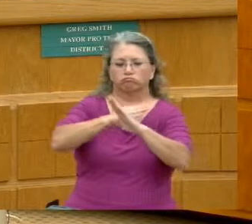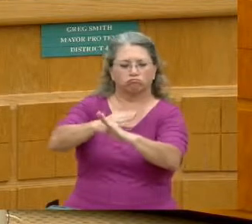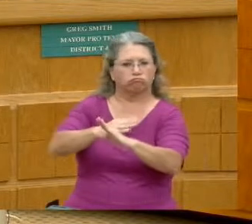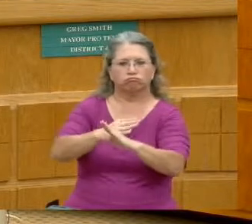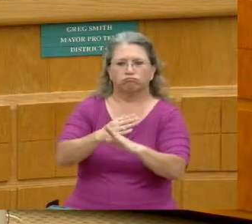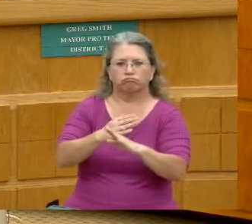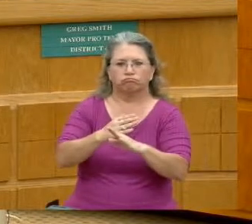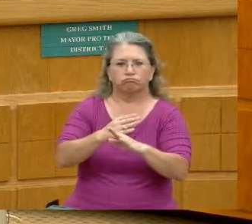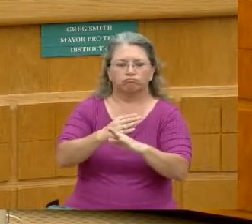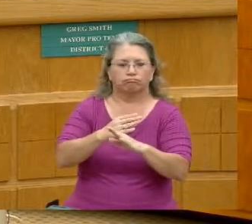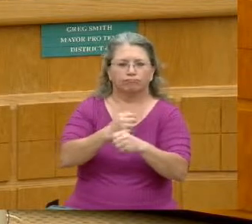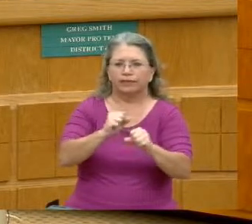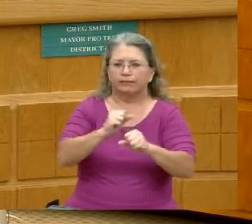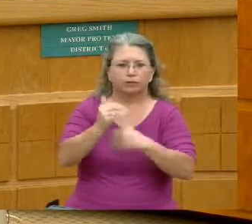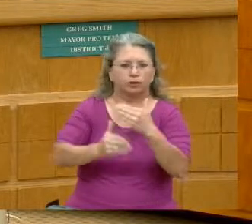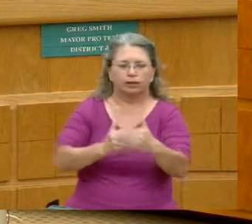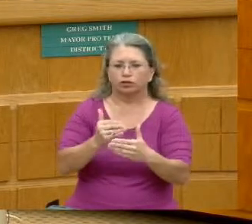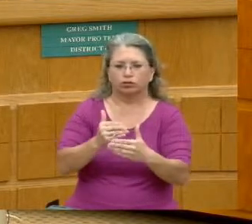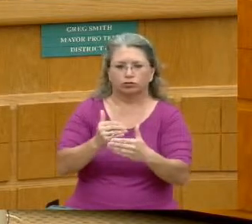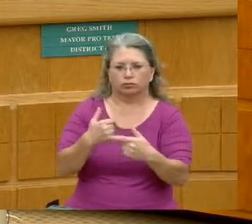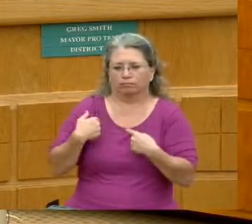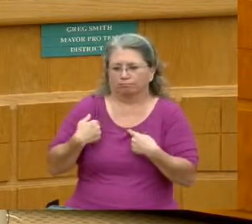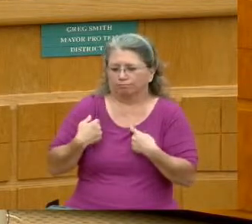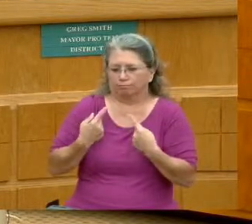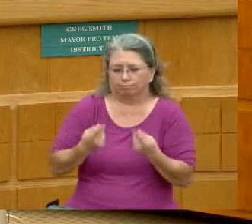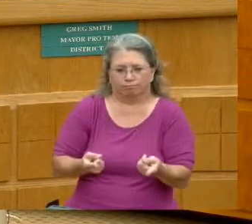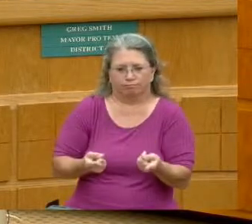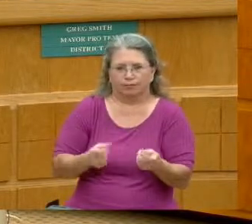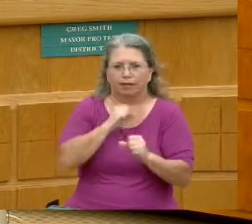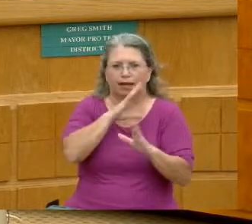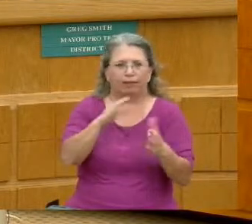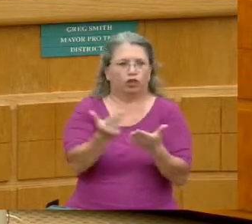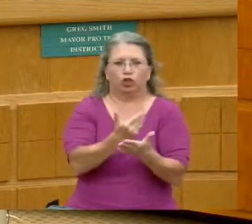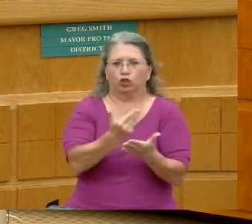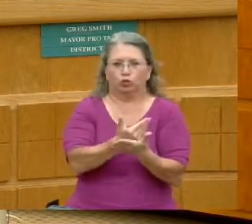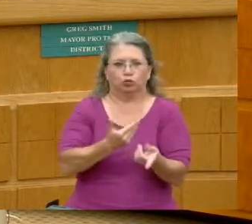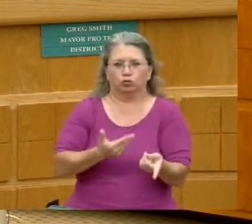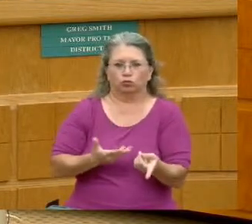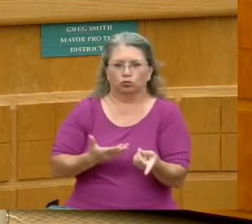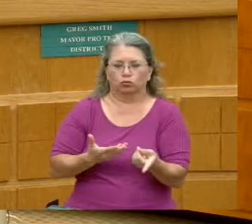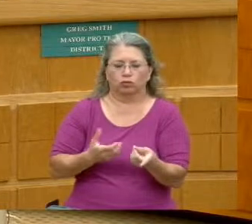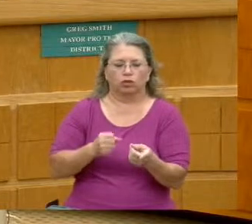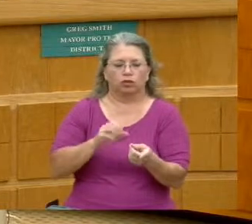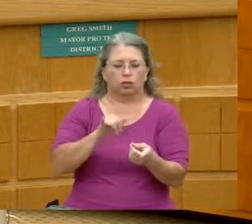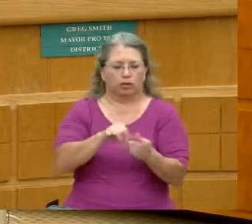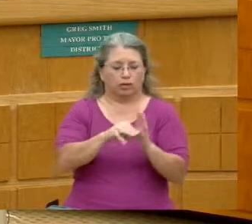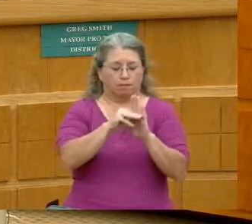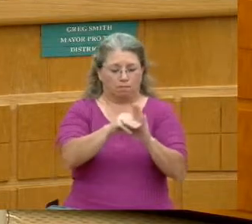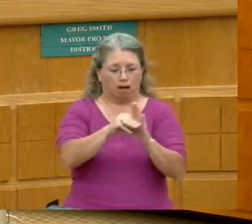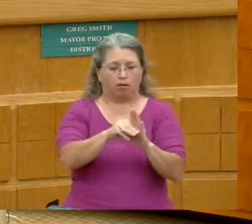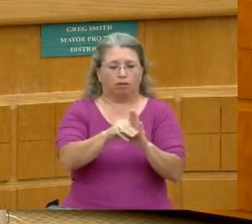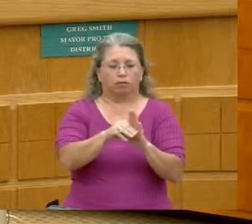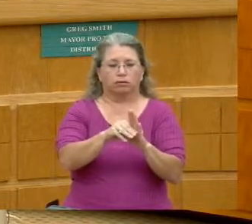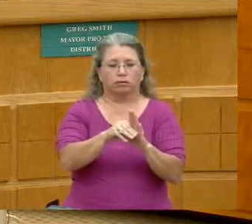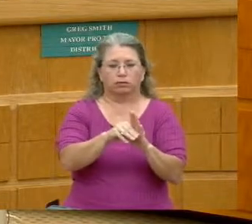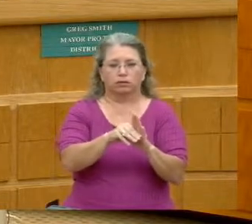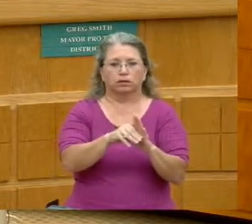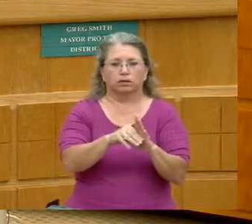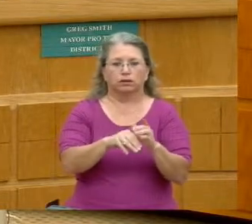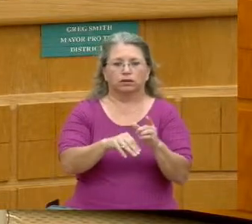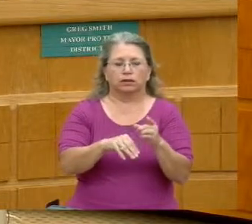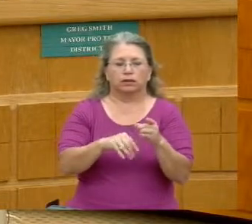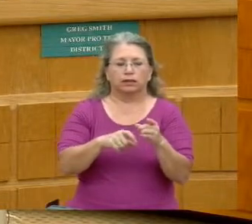recently that will have triggered some sort of change. So the model is dealing with a situation that shouldn't happen, where we went